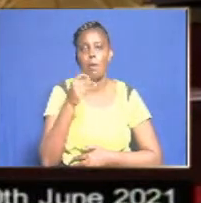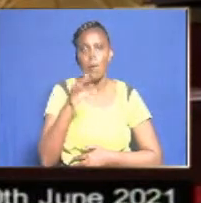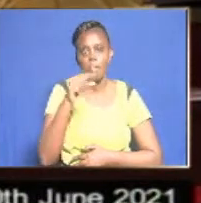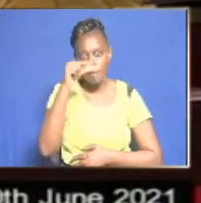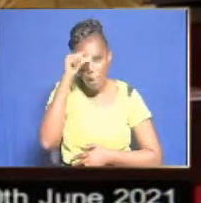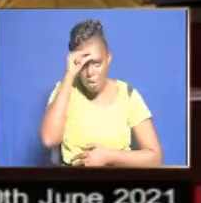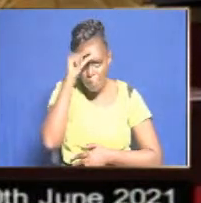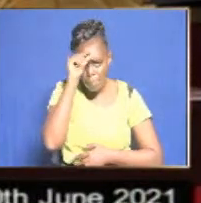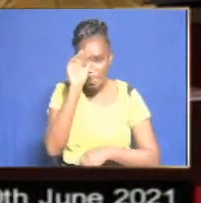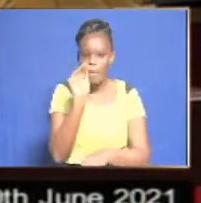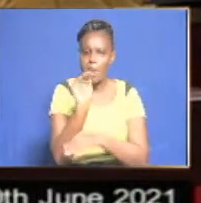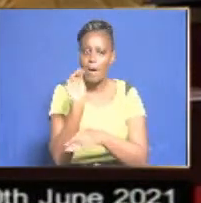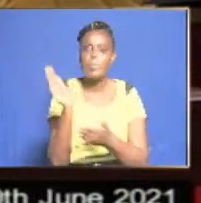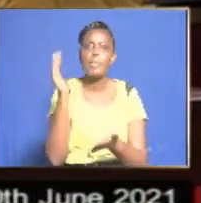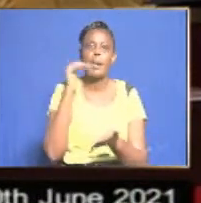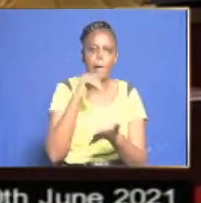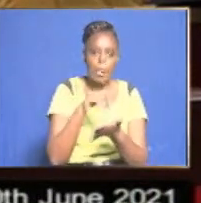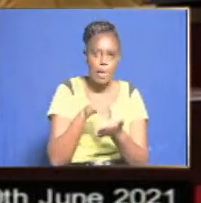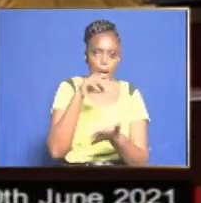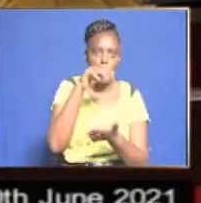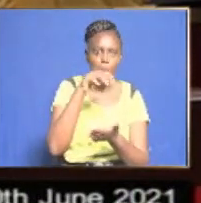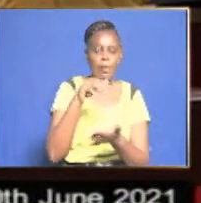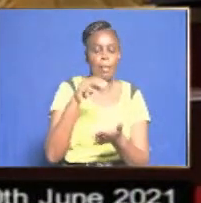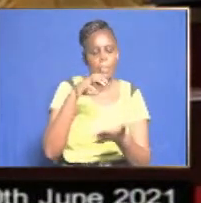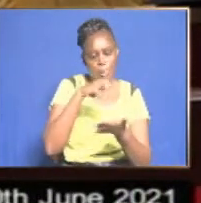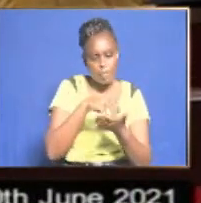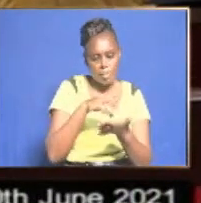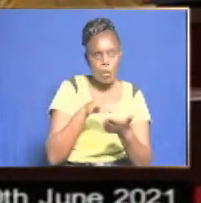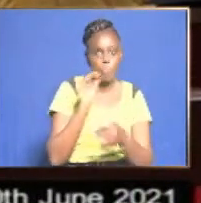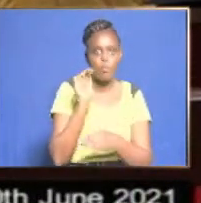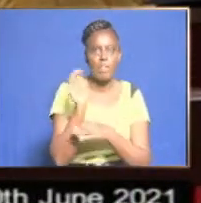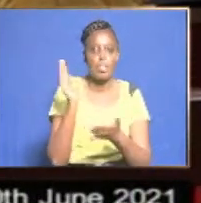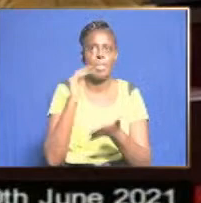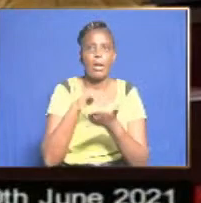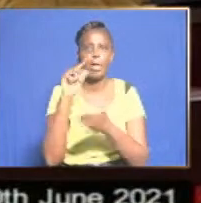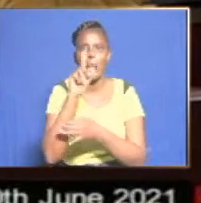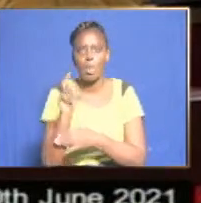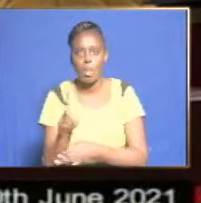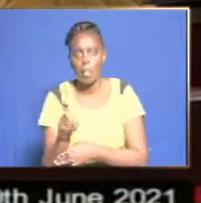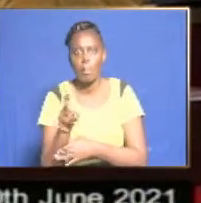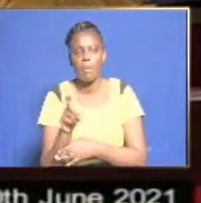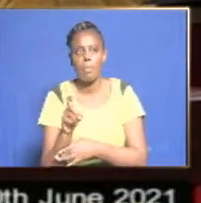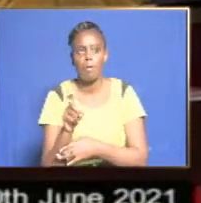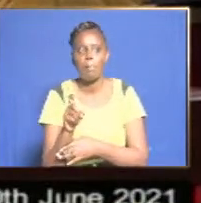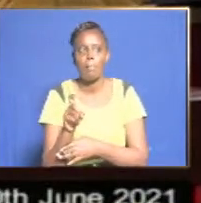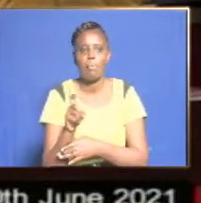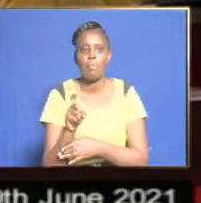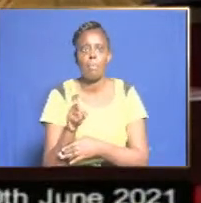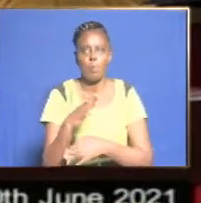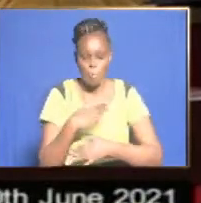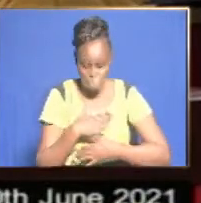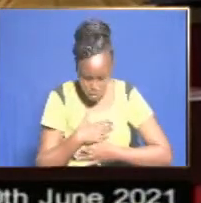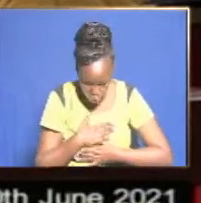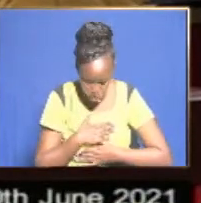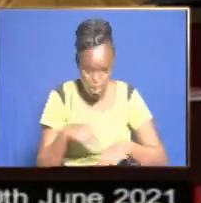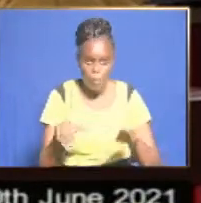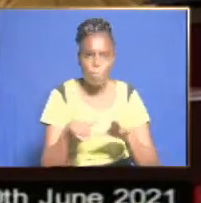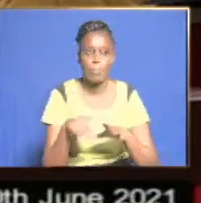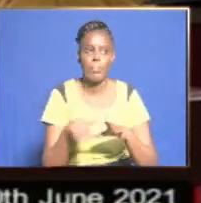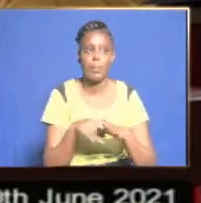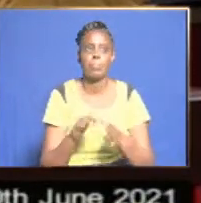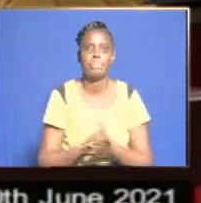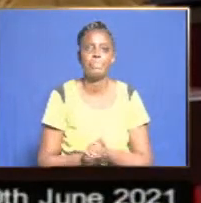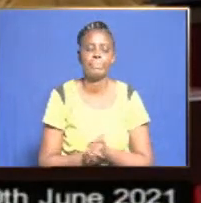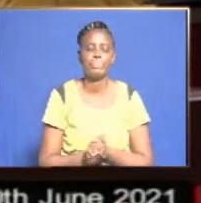appeal? And if they did, the status of the appeal for the comfort of the honorable member.